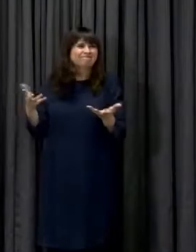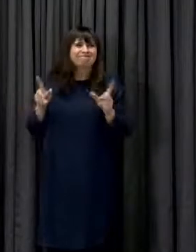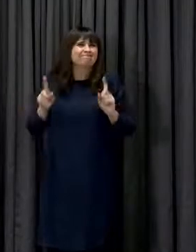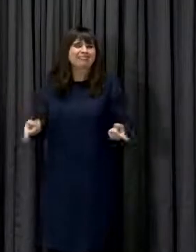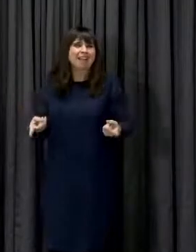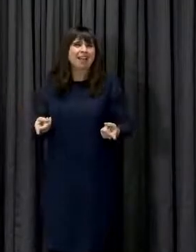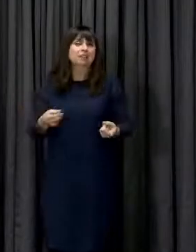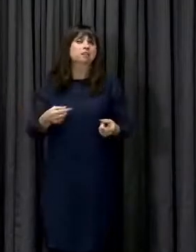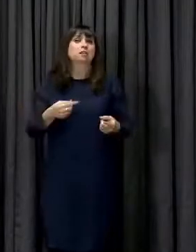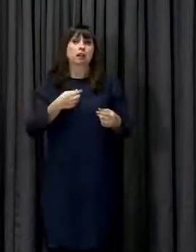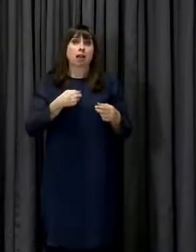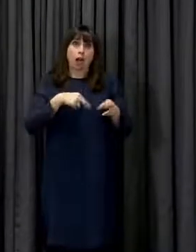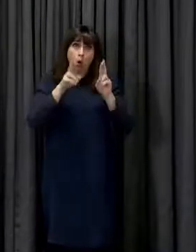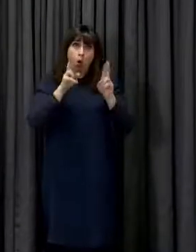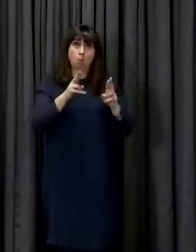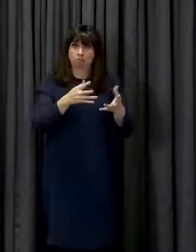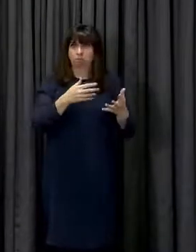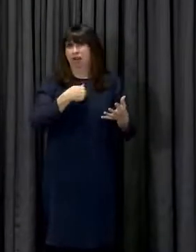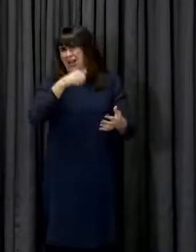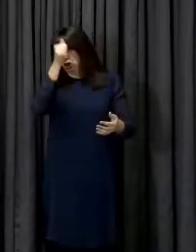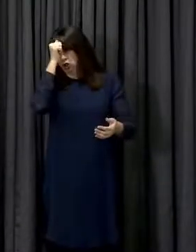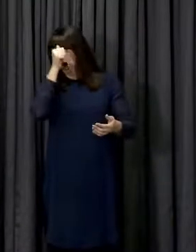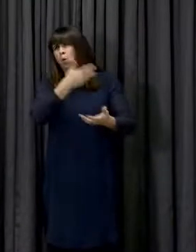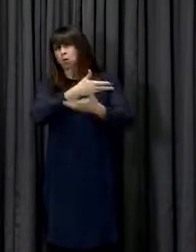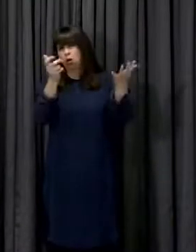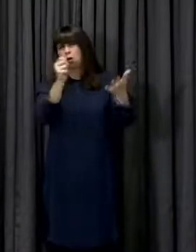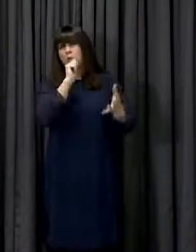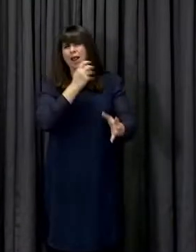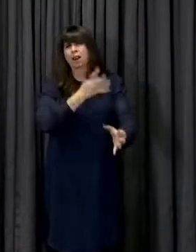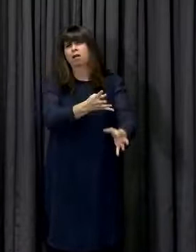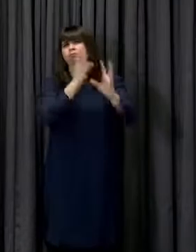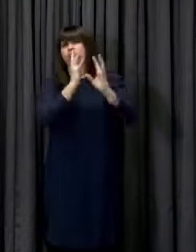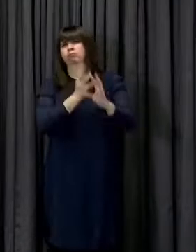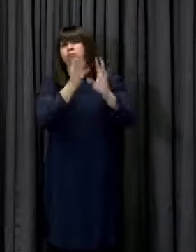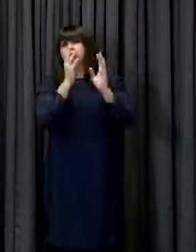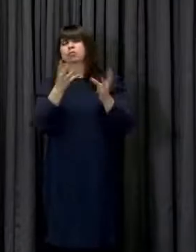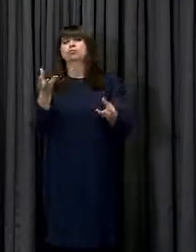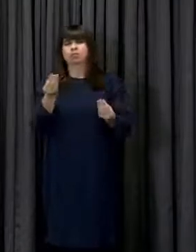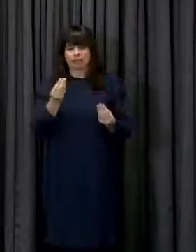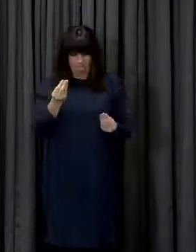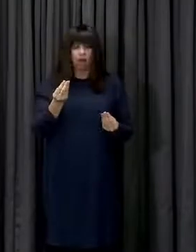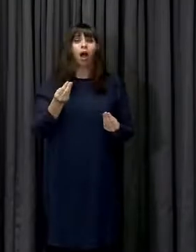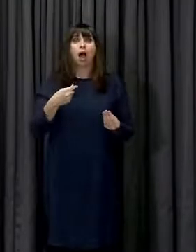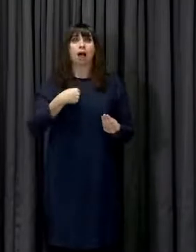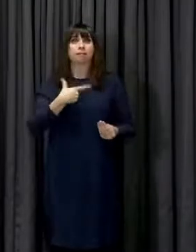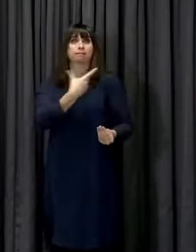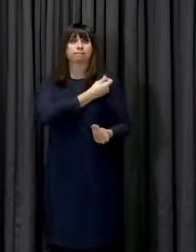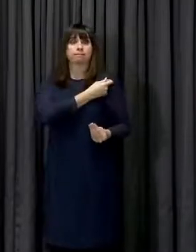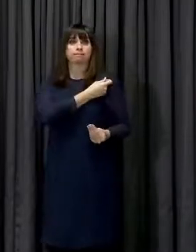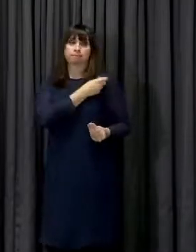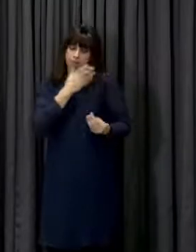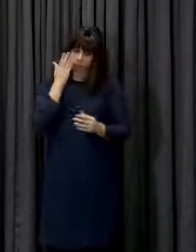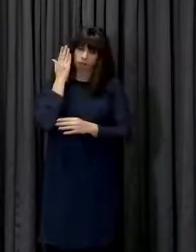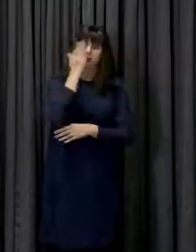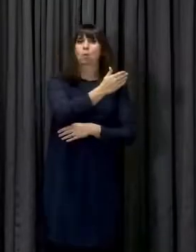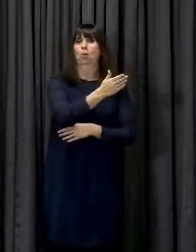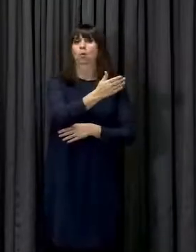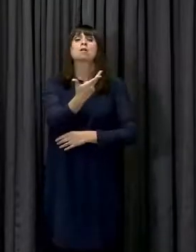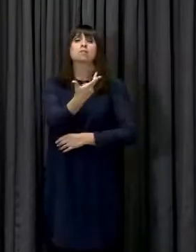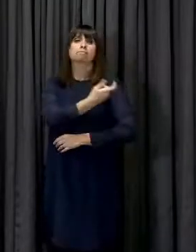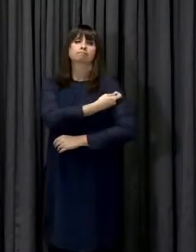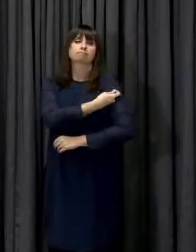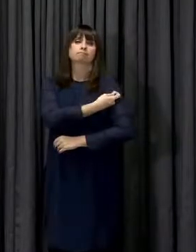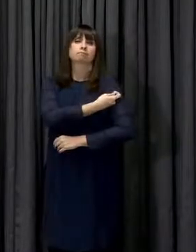get protection because they'll want to have that call from the NHS telling them that they've been invited to get their jab, to get protected